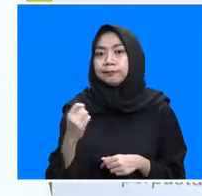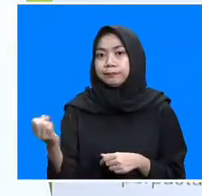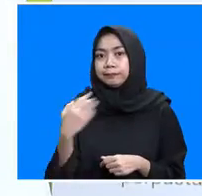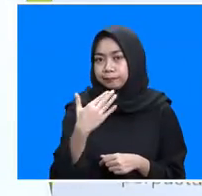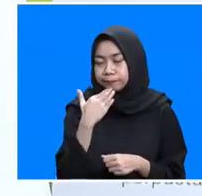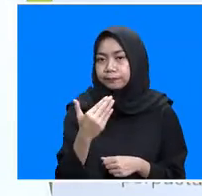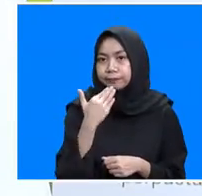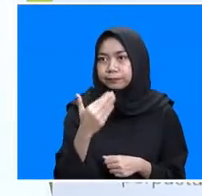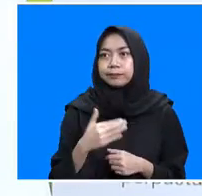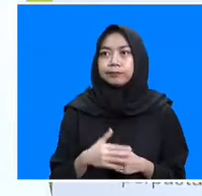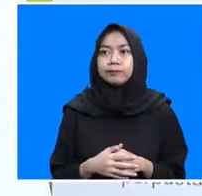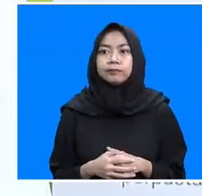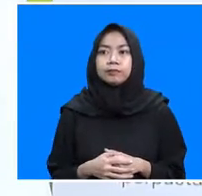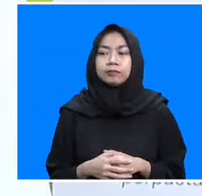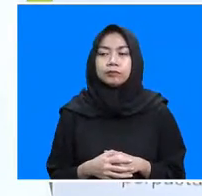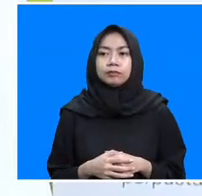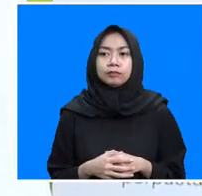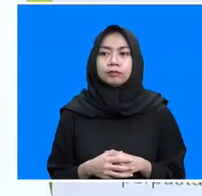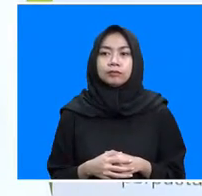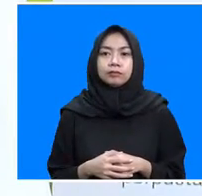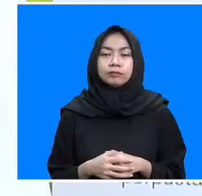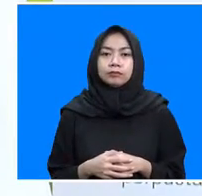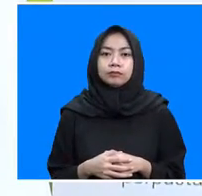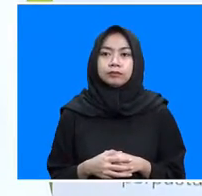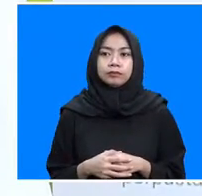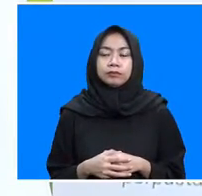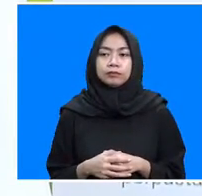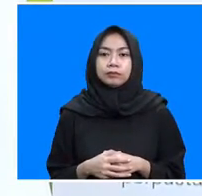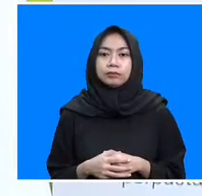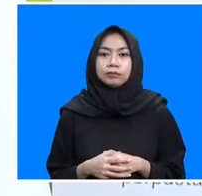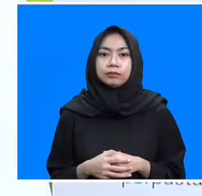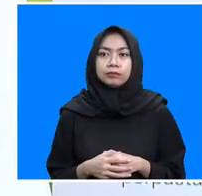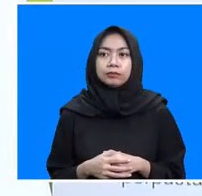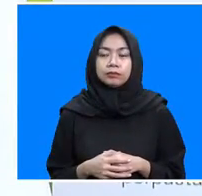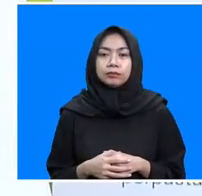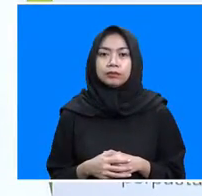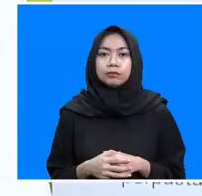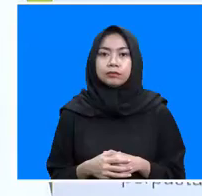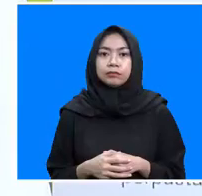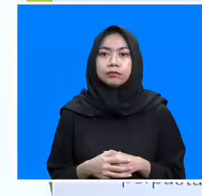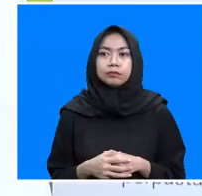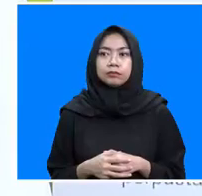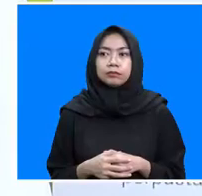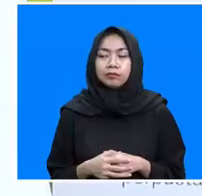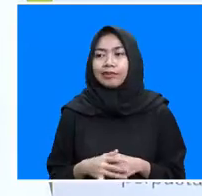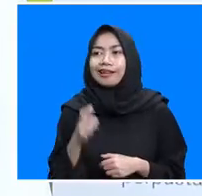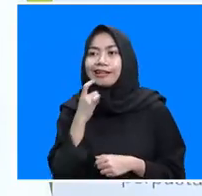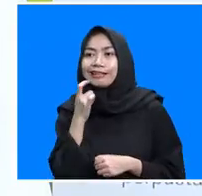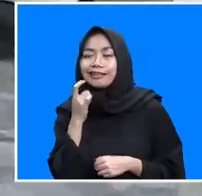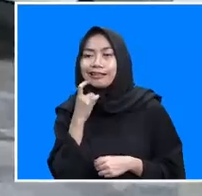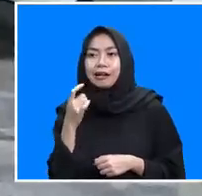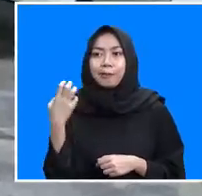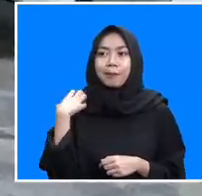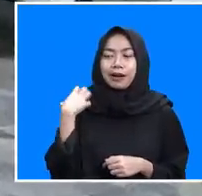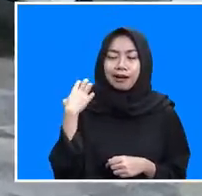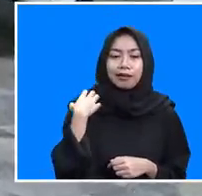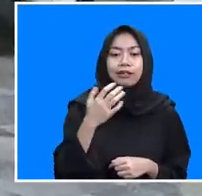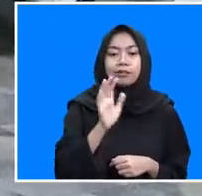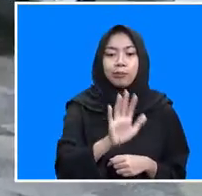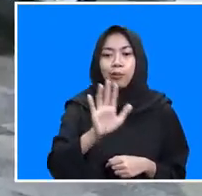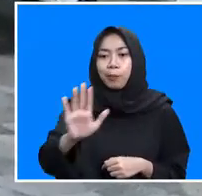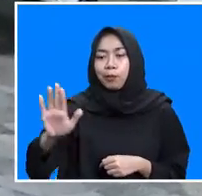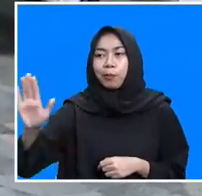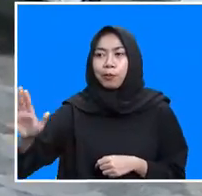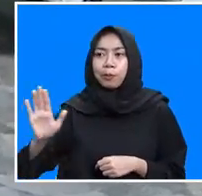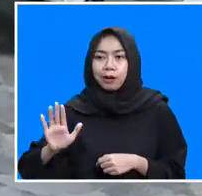Pakiwan. We know how important teachers play in terms of their role in making a difference in students'